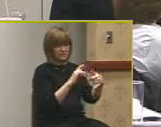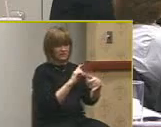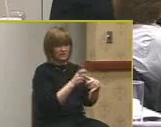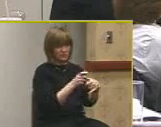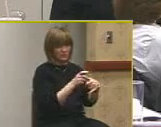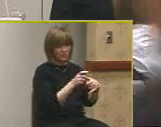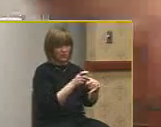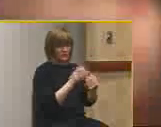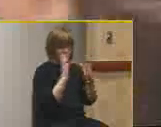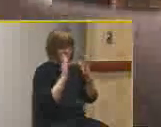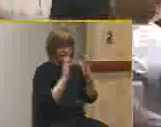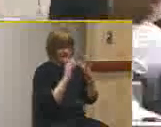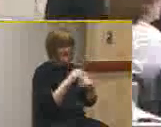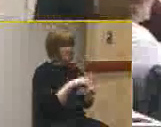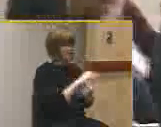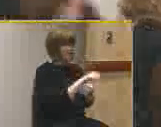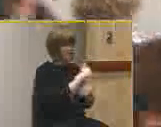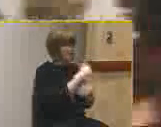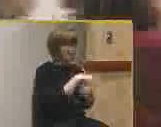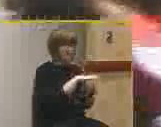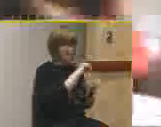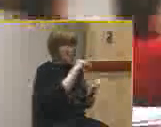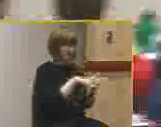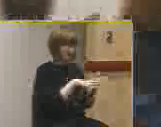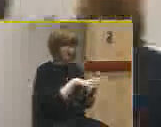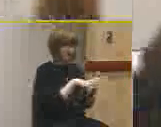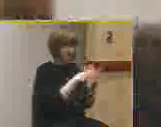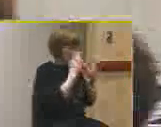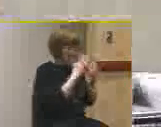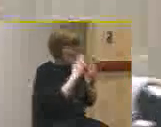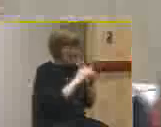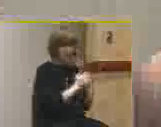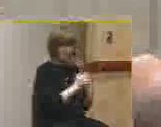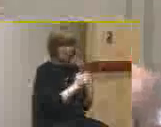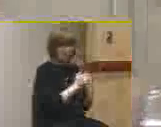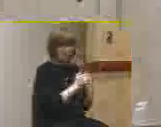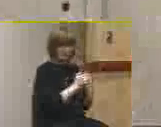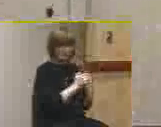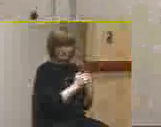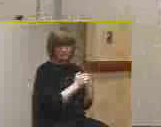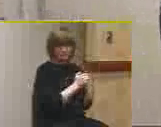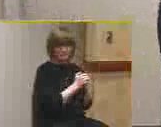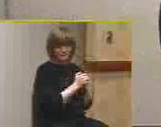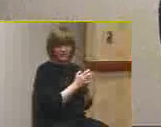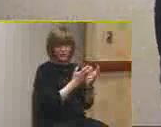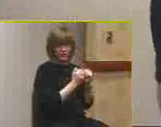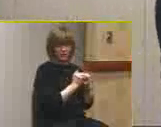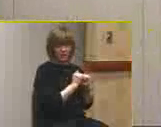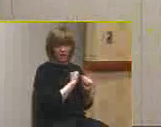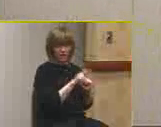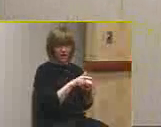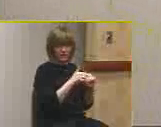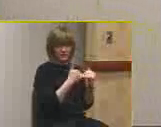attention appropriately. Yes. That is a skill that we want everybody to have, not just him, right?